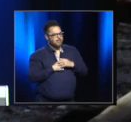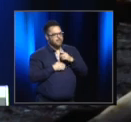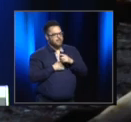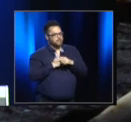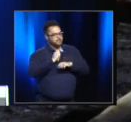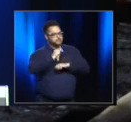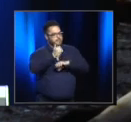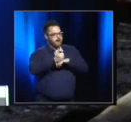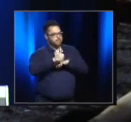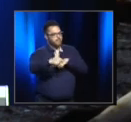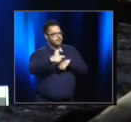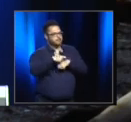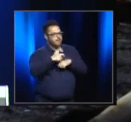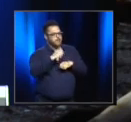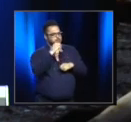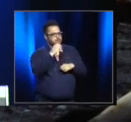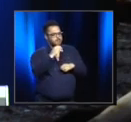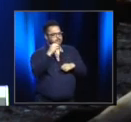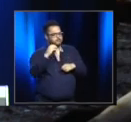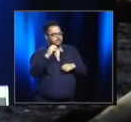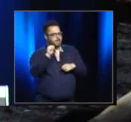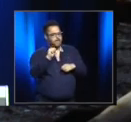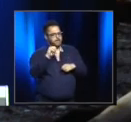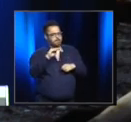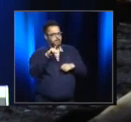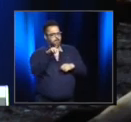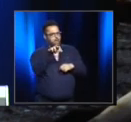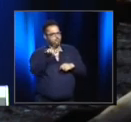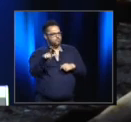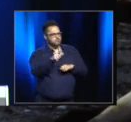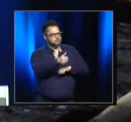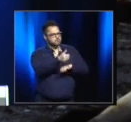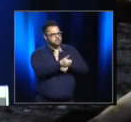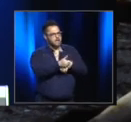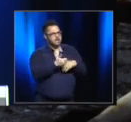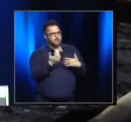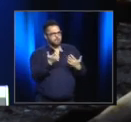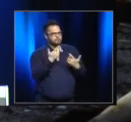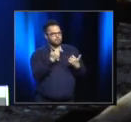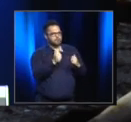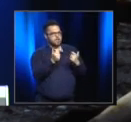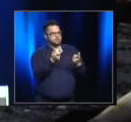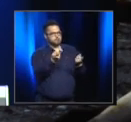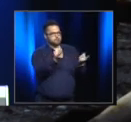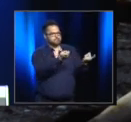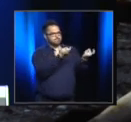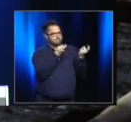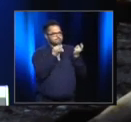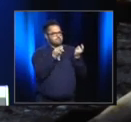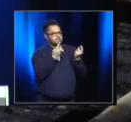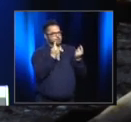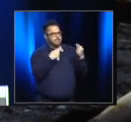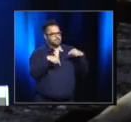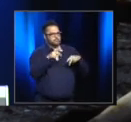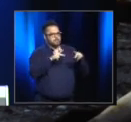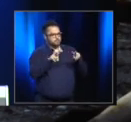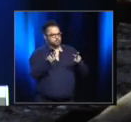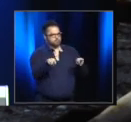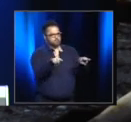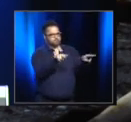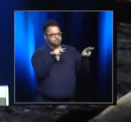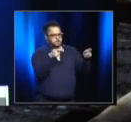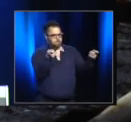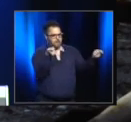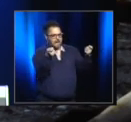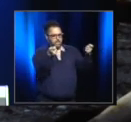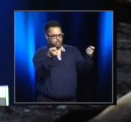this time to try and keep some sensible management of Antarctic marine living